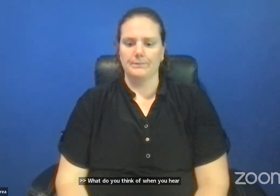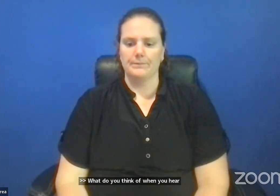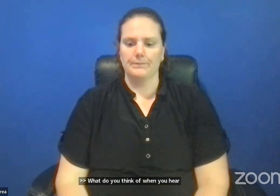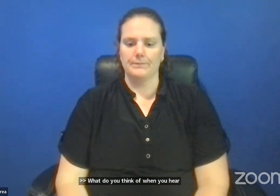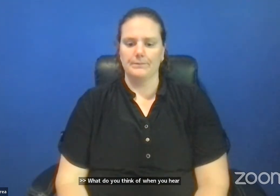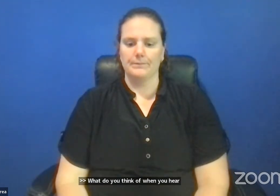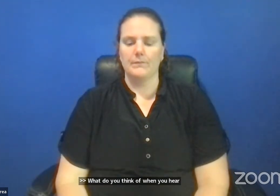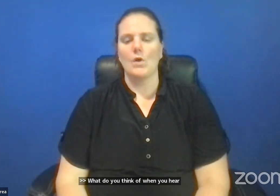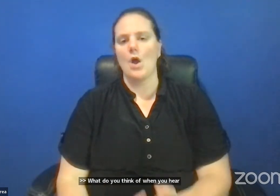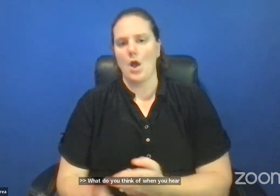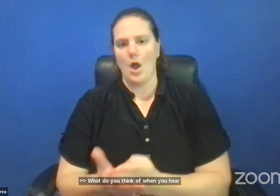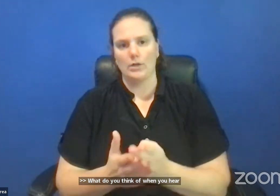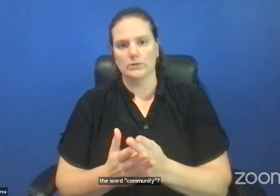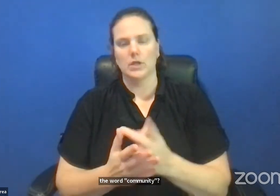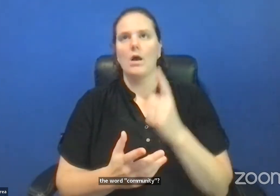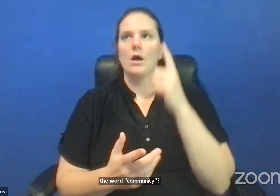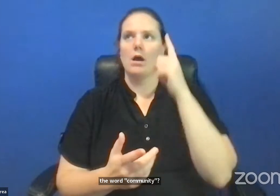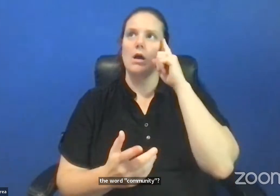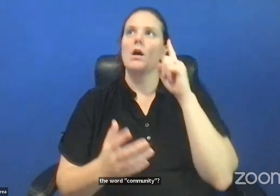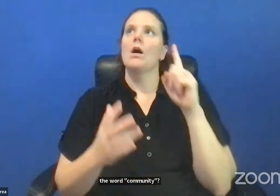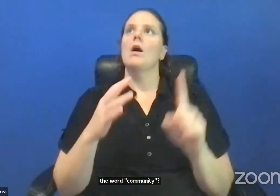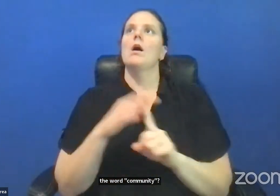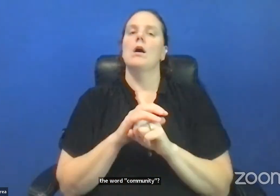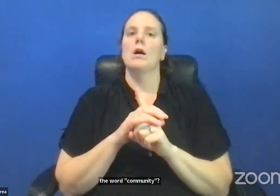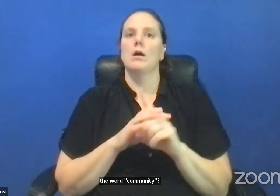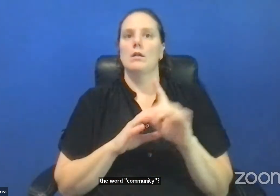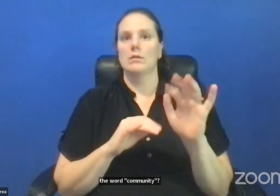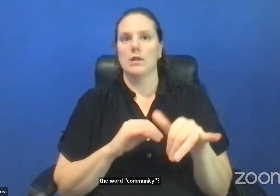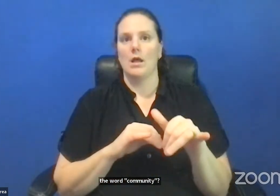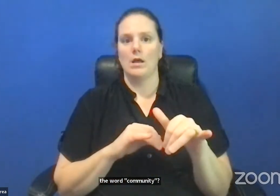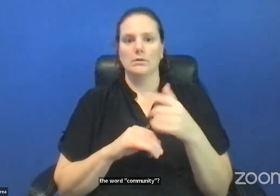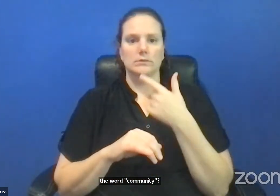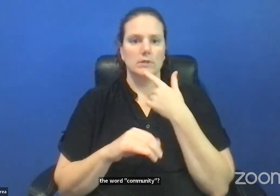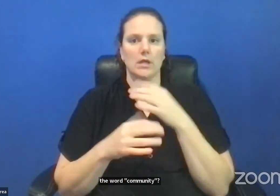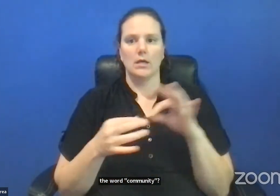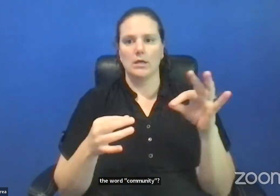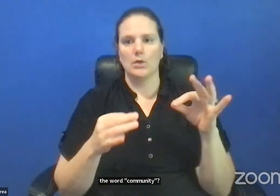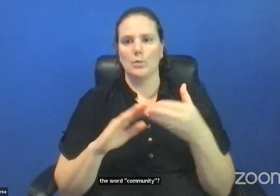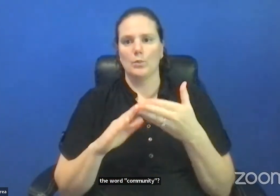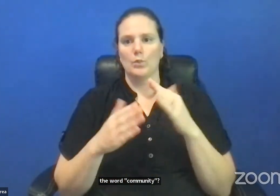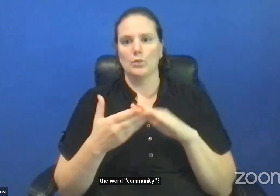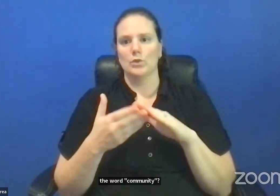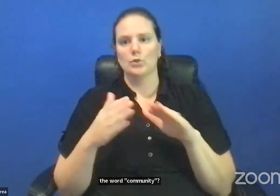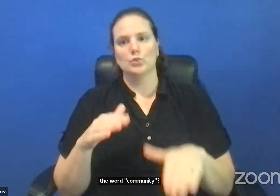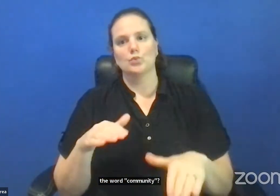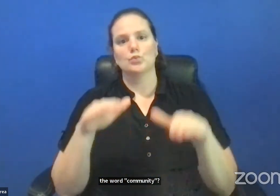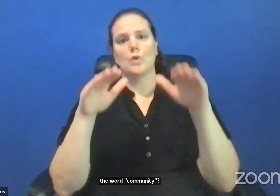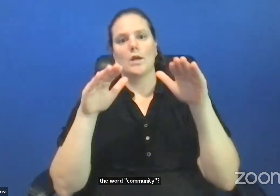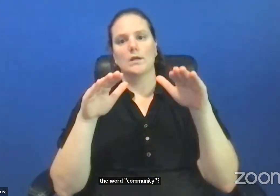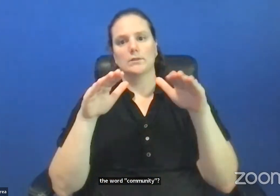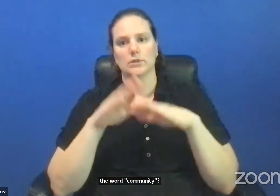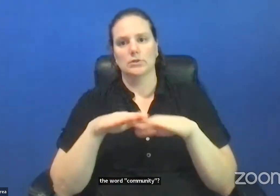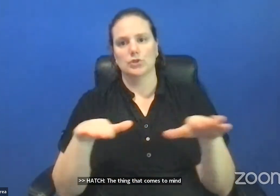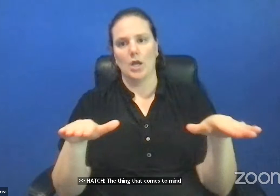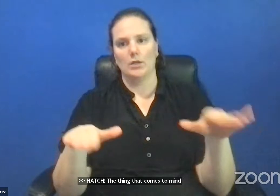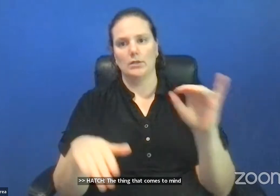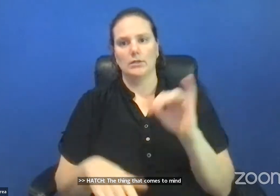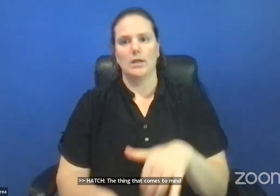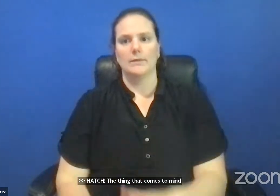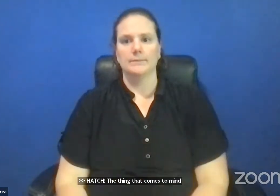Honestly, the thing that comes to mind for me there is that saying, it takes a community to raise a child.